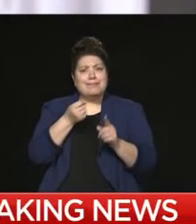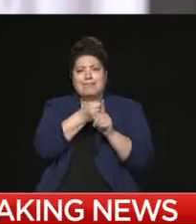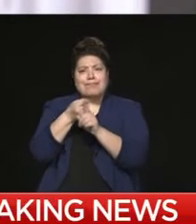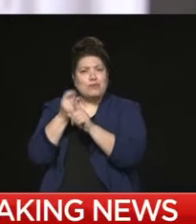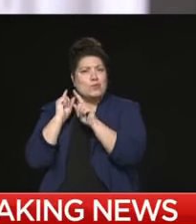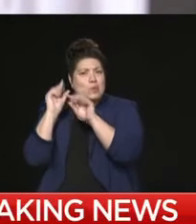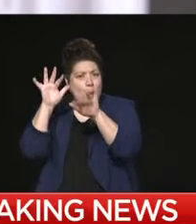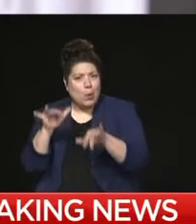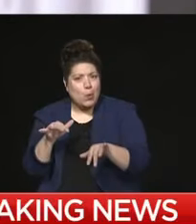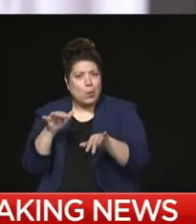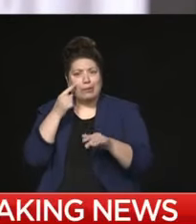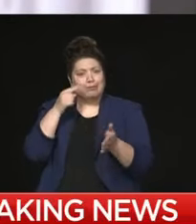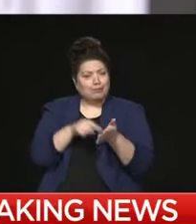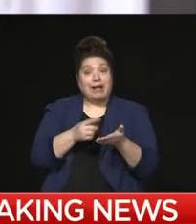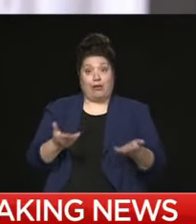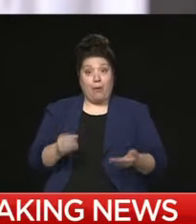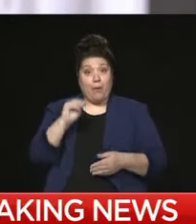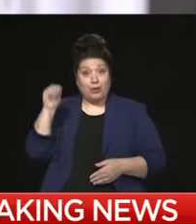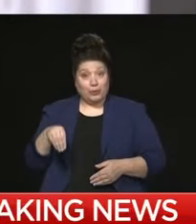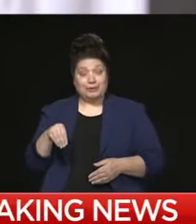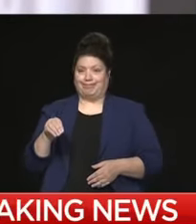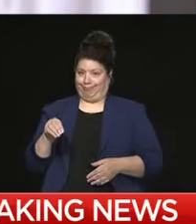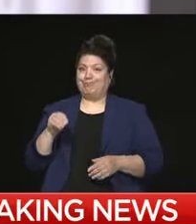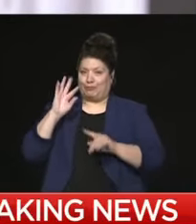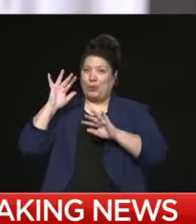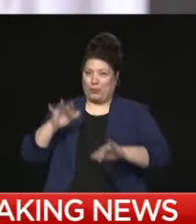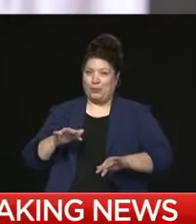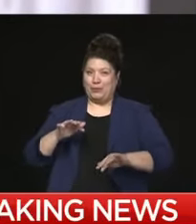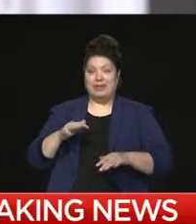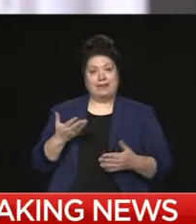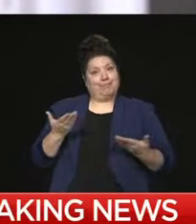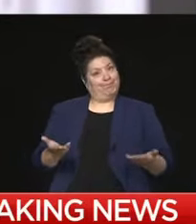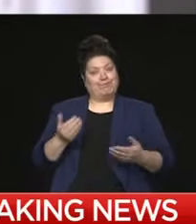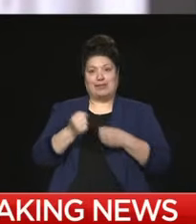places this week, including here in Ottawa, because